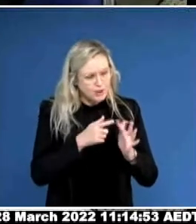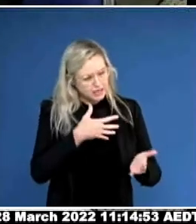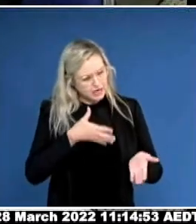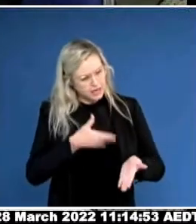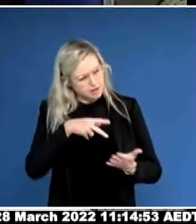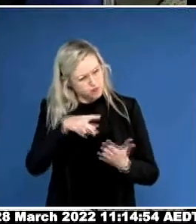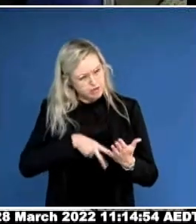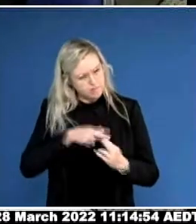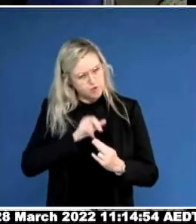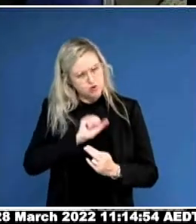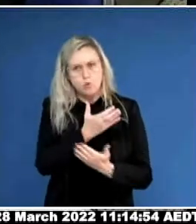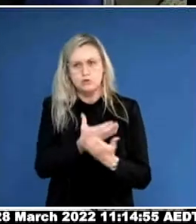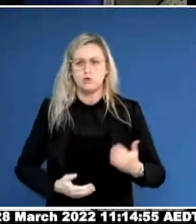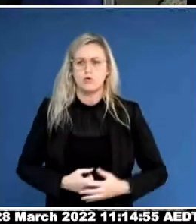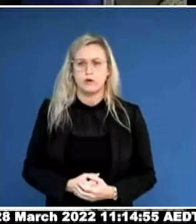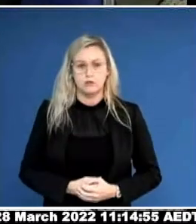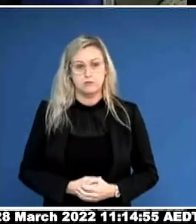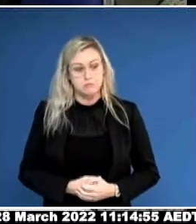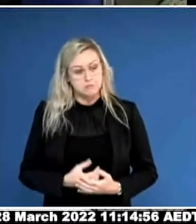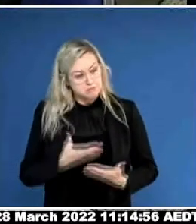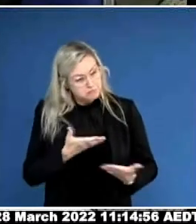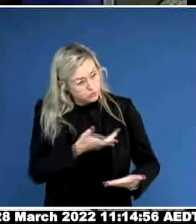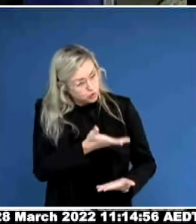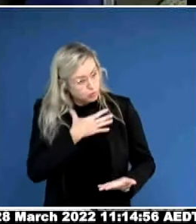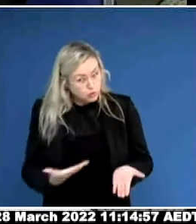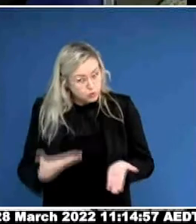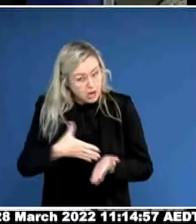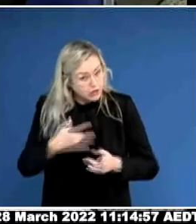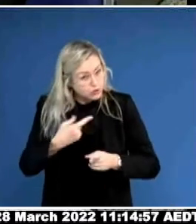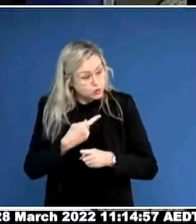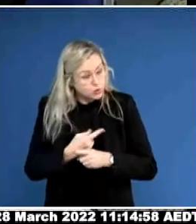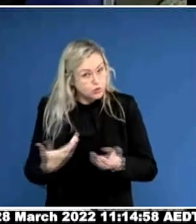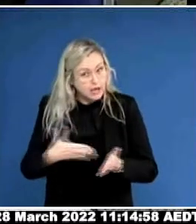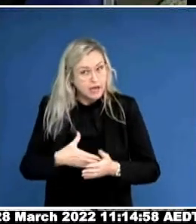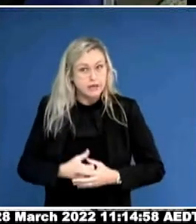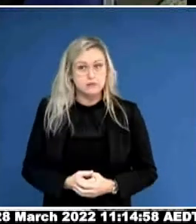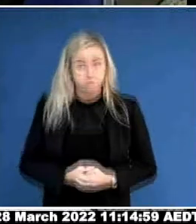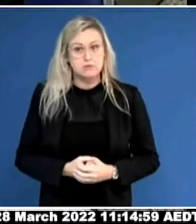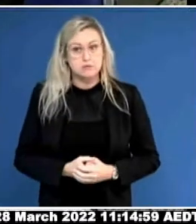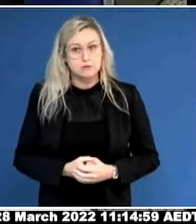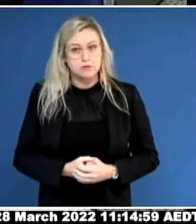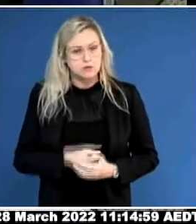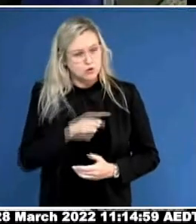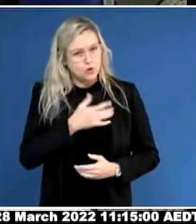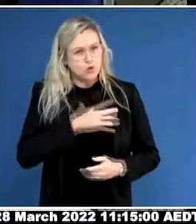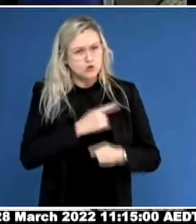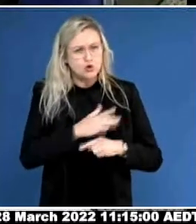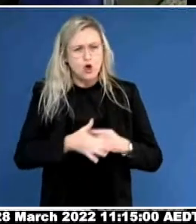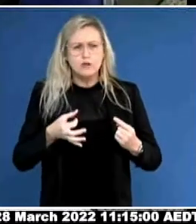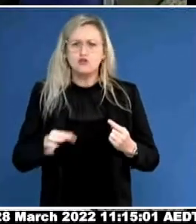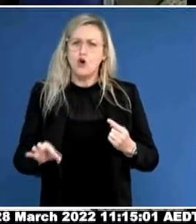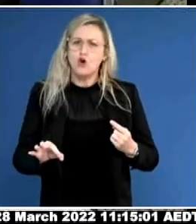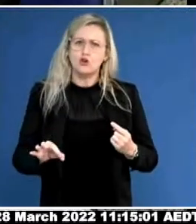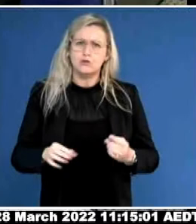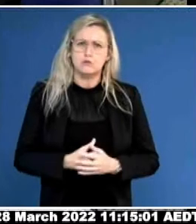about, if you feel like you want to say anything. And one is to talk about your dogs. What would you like to tell the